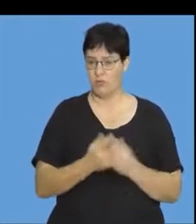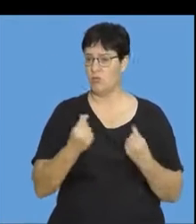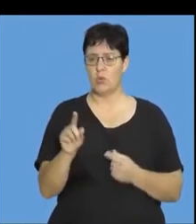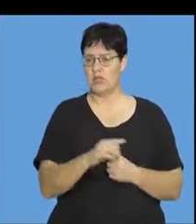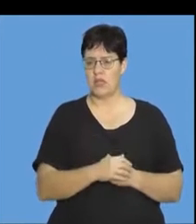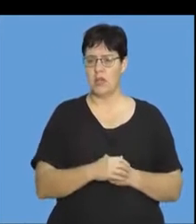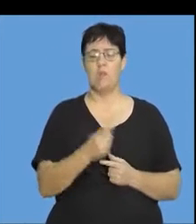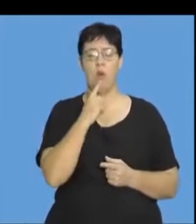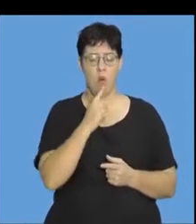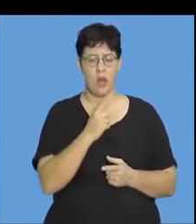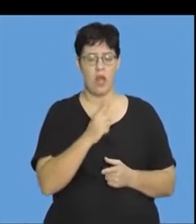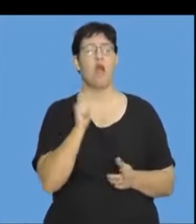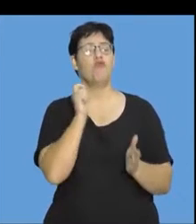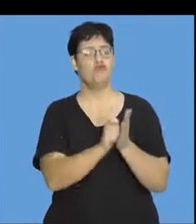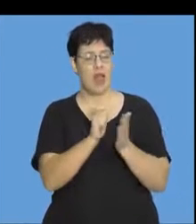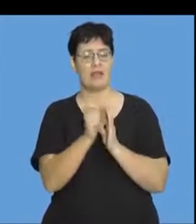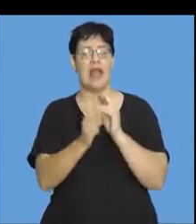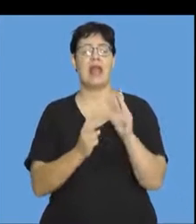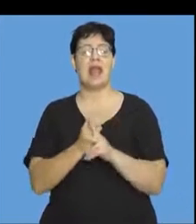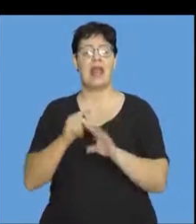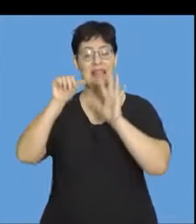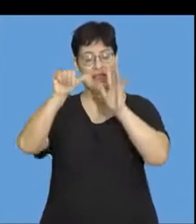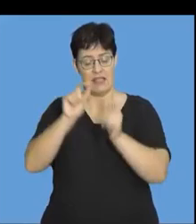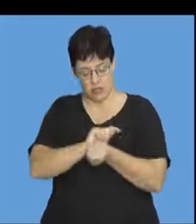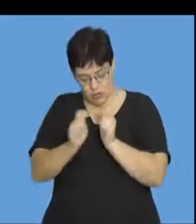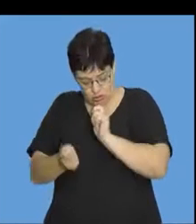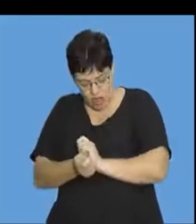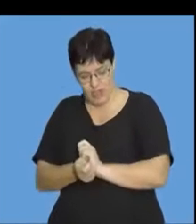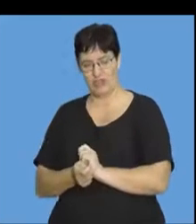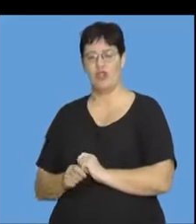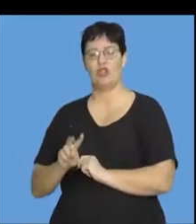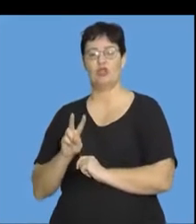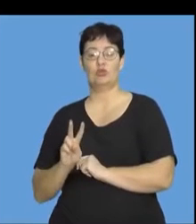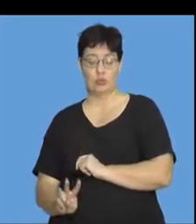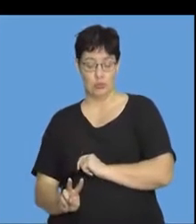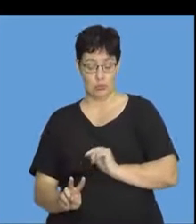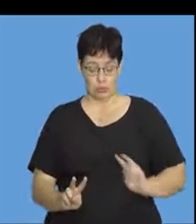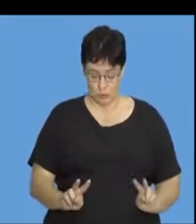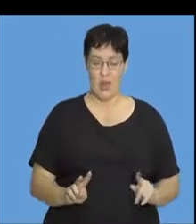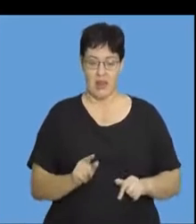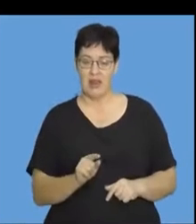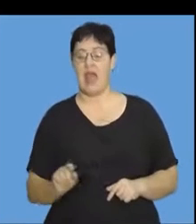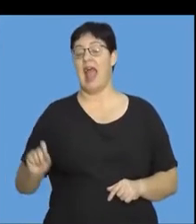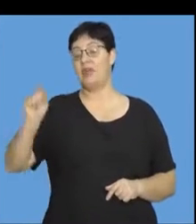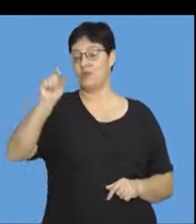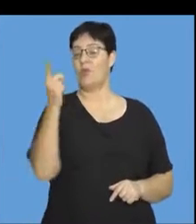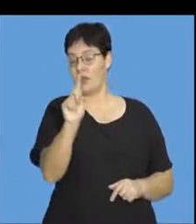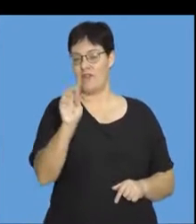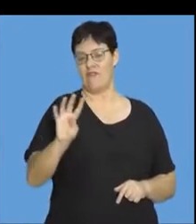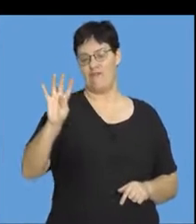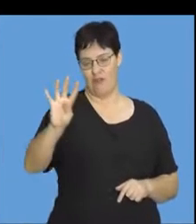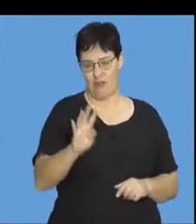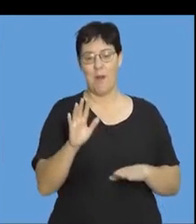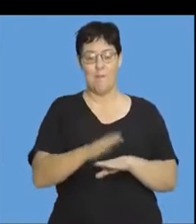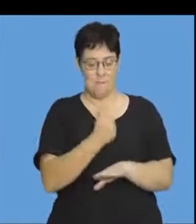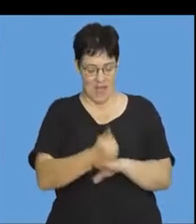I do? I just rewrote the 16 in the form of 2 to the exponent of 4 using